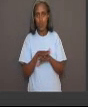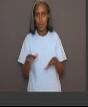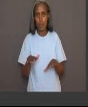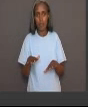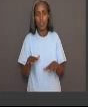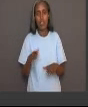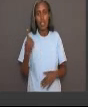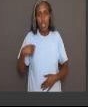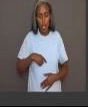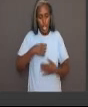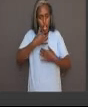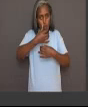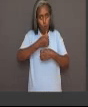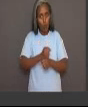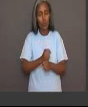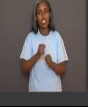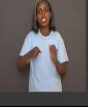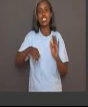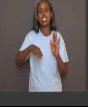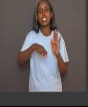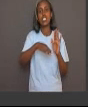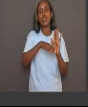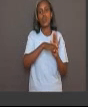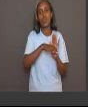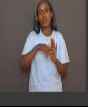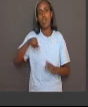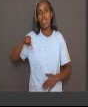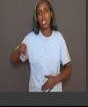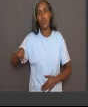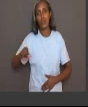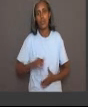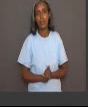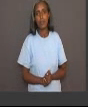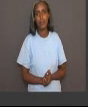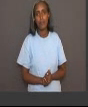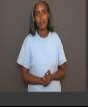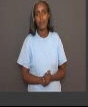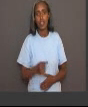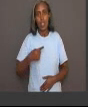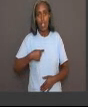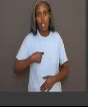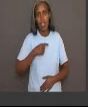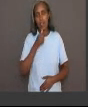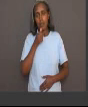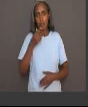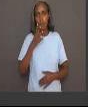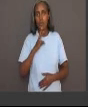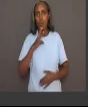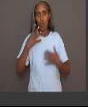Our conclusion is denoted by Q. I am wet.